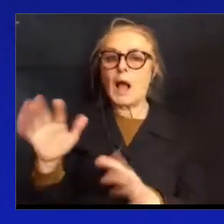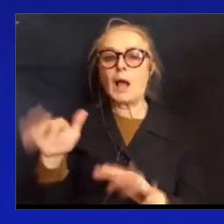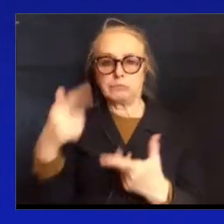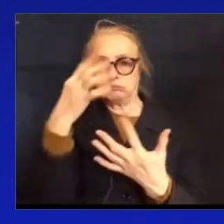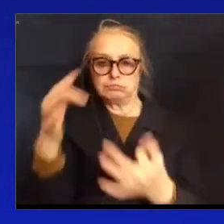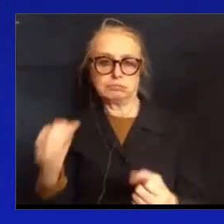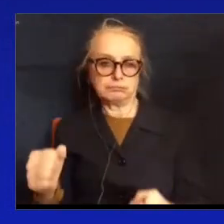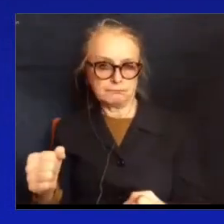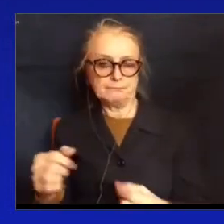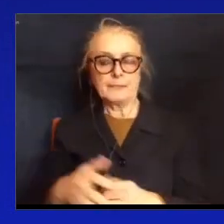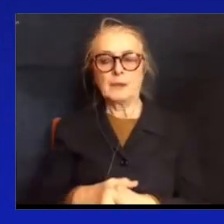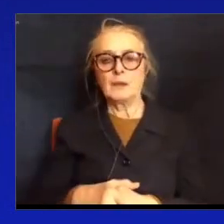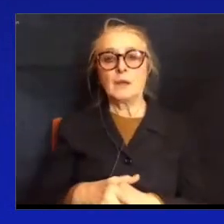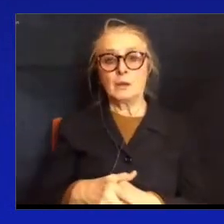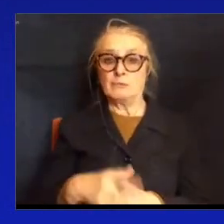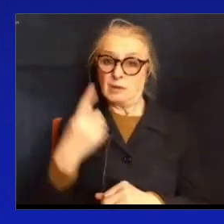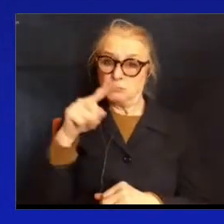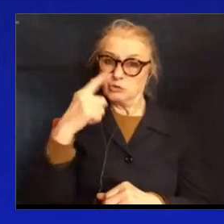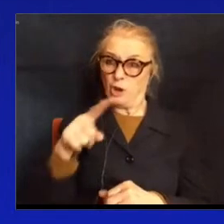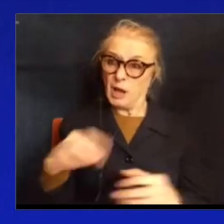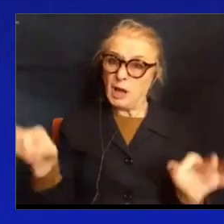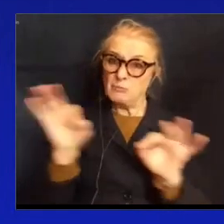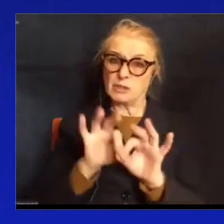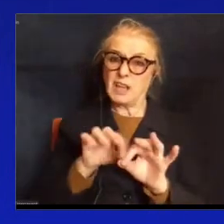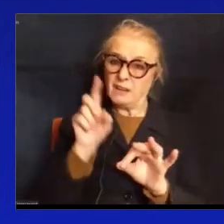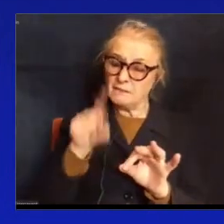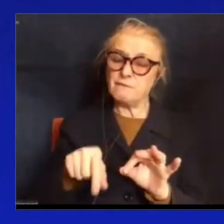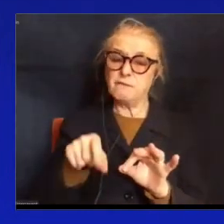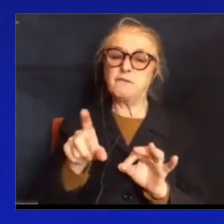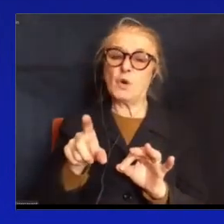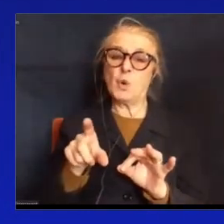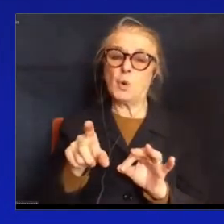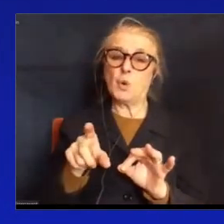be able to open the schools and limit transmission within the schools.